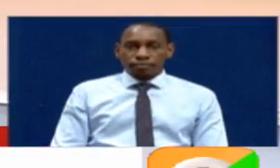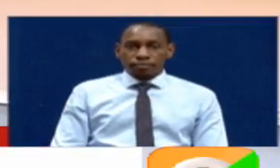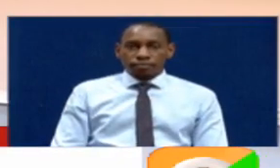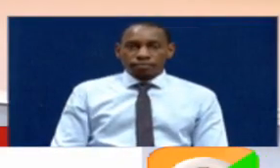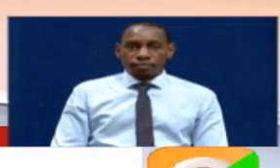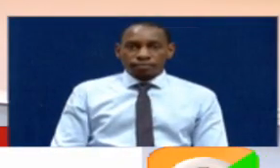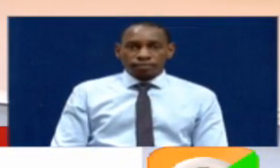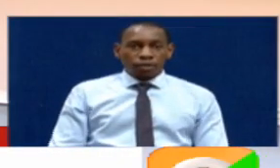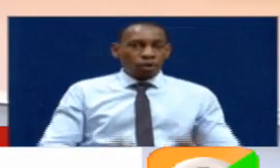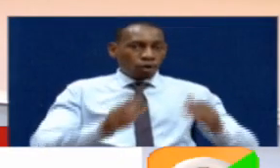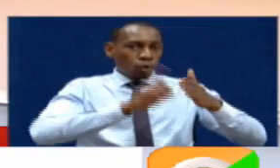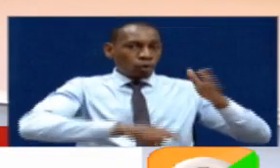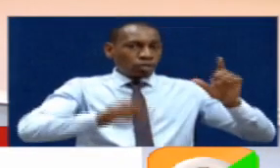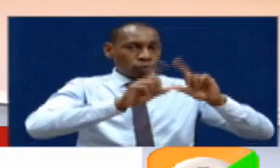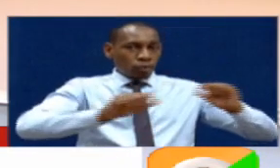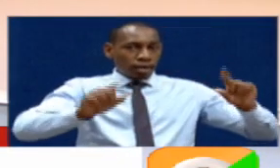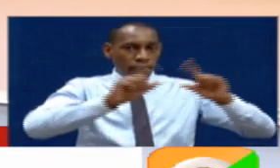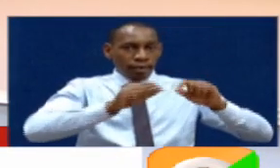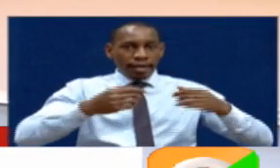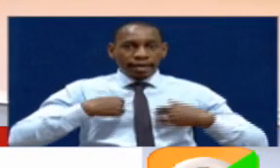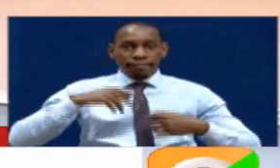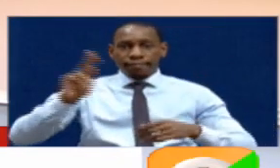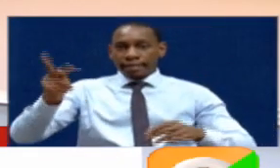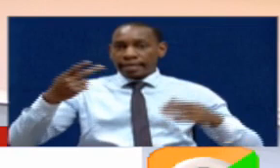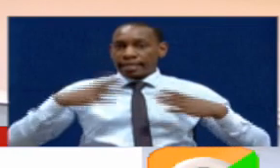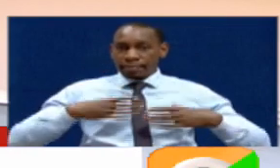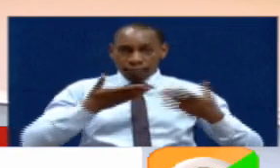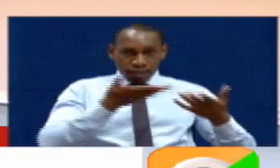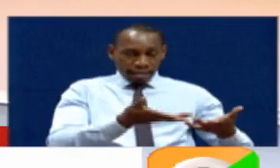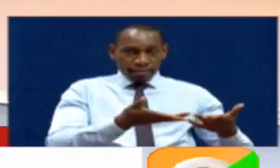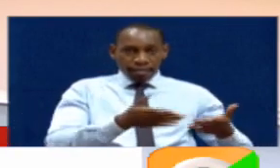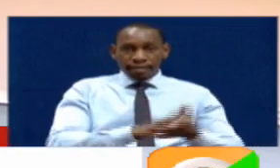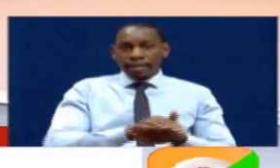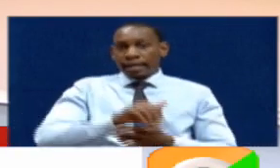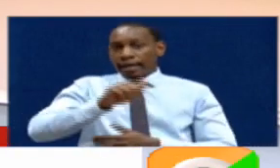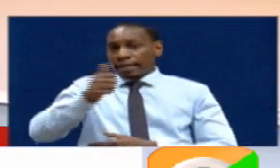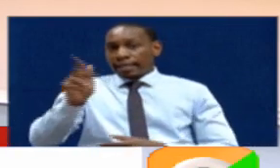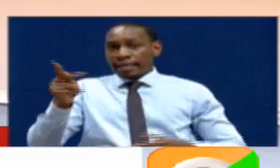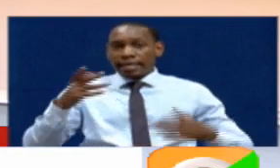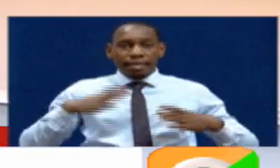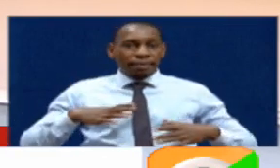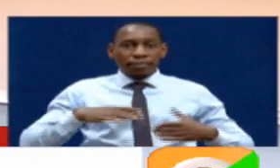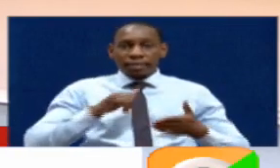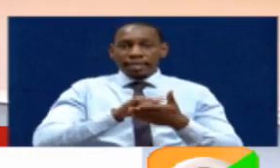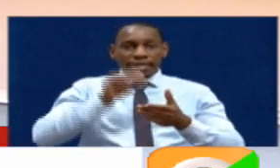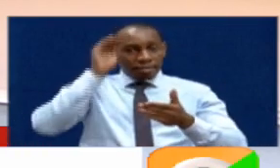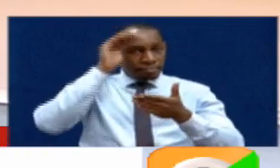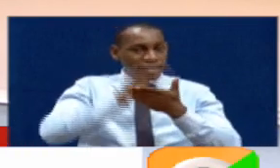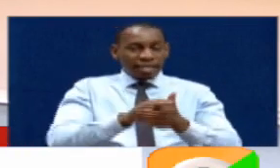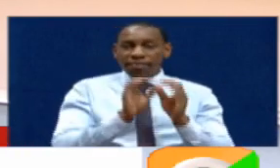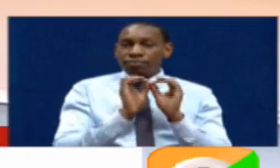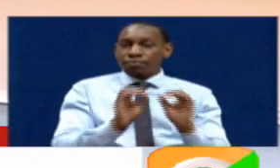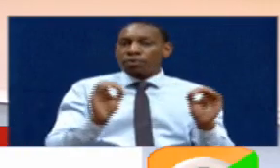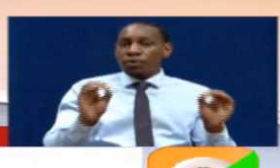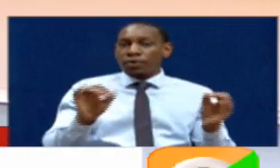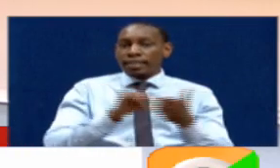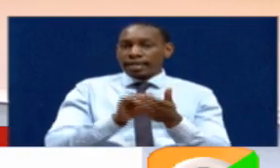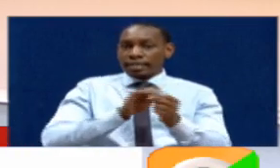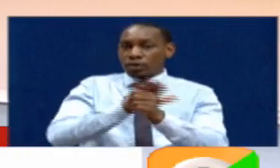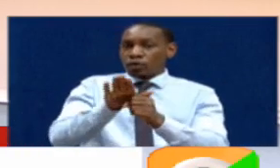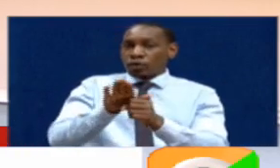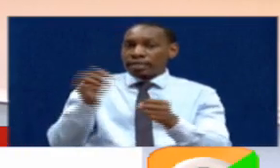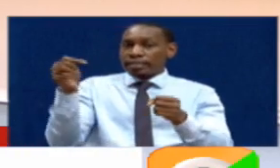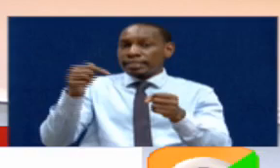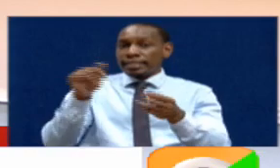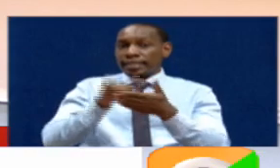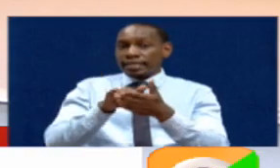And what message would you have for your fellow Kenyans over here, some of whom don't believe that this corona thing